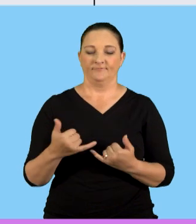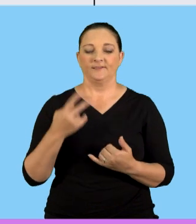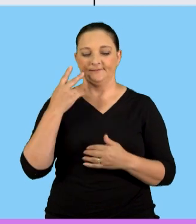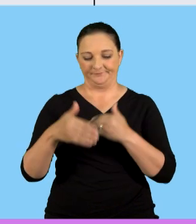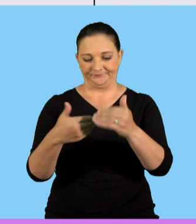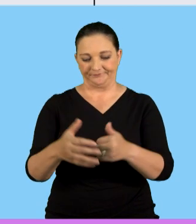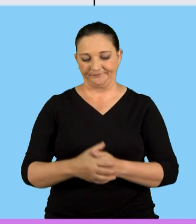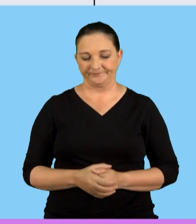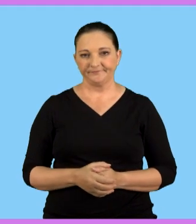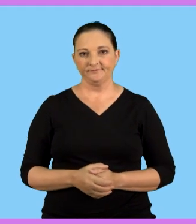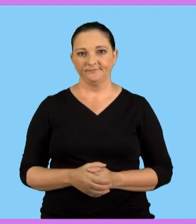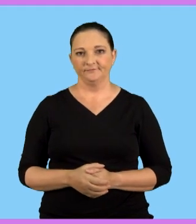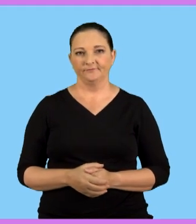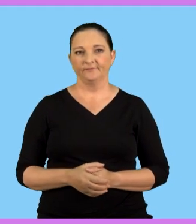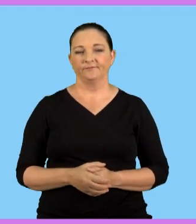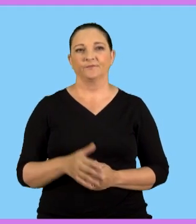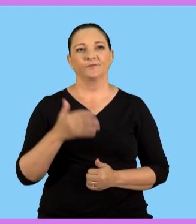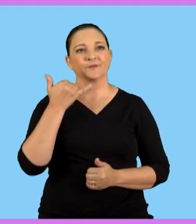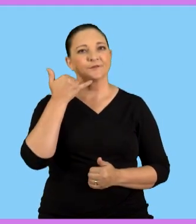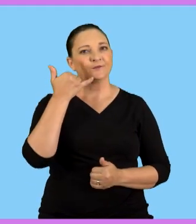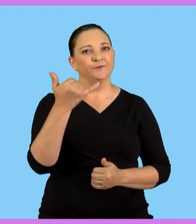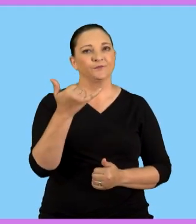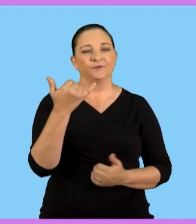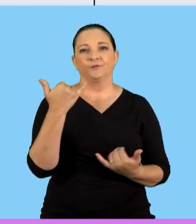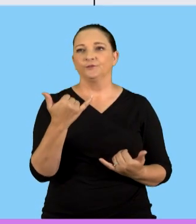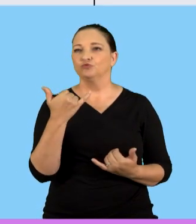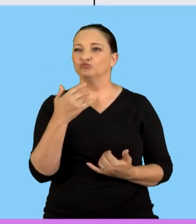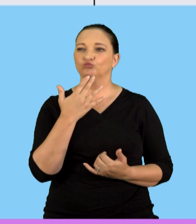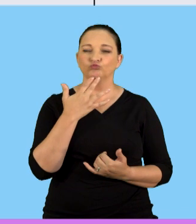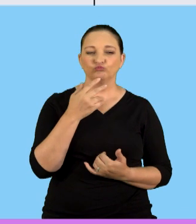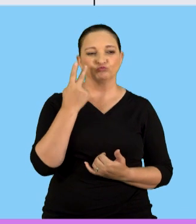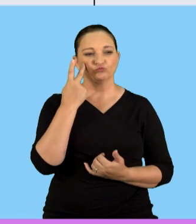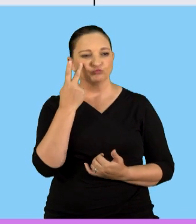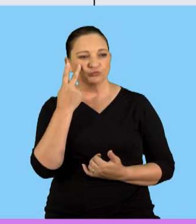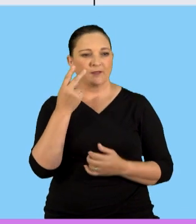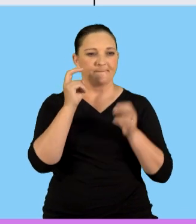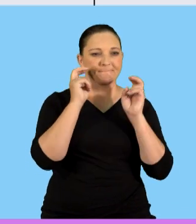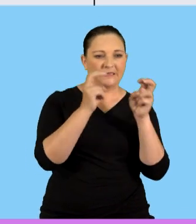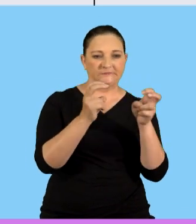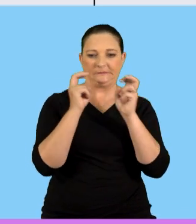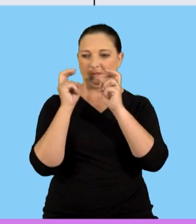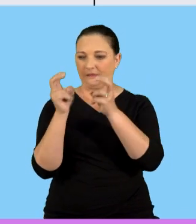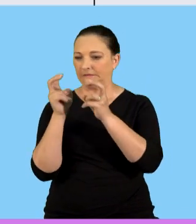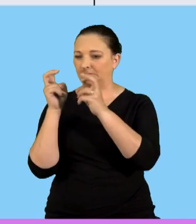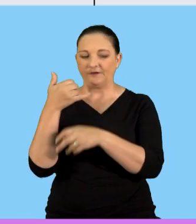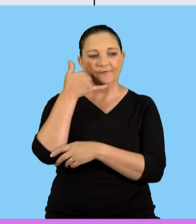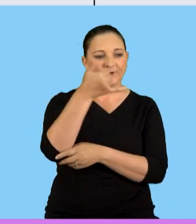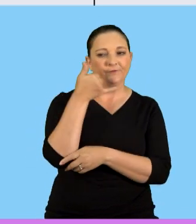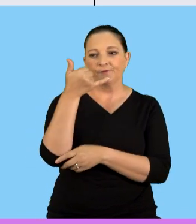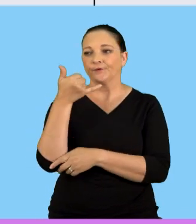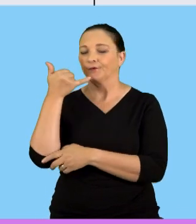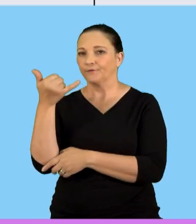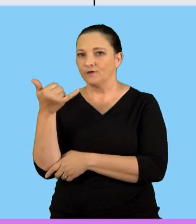Okay, let's move along. She phones various bus companies to determine the best rate.